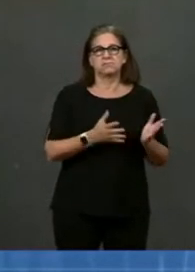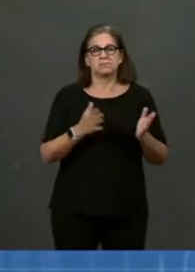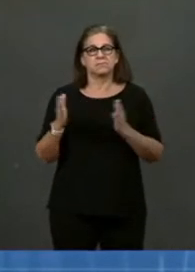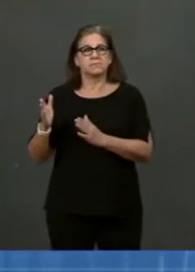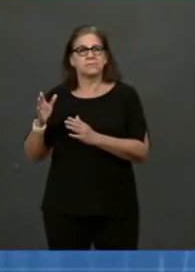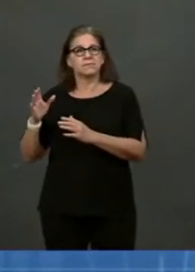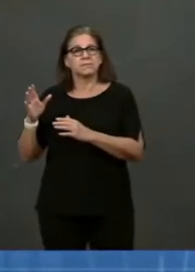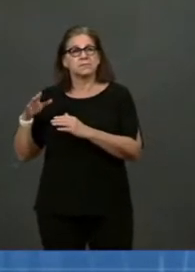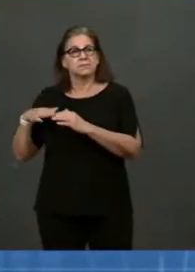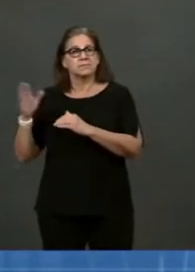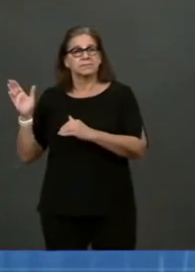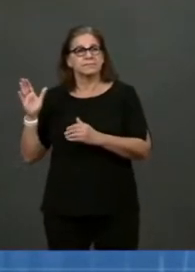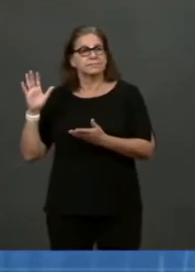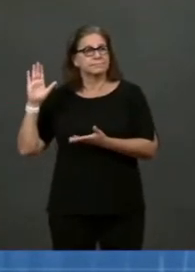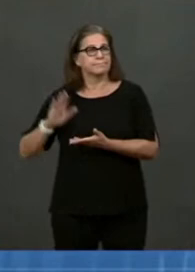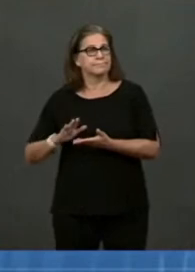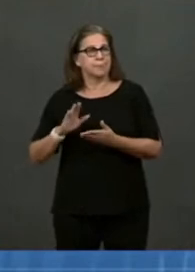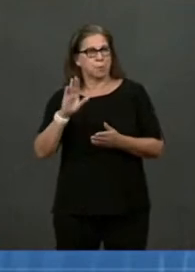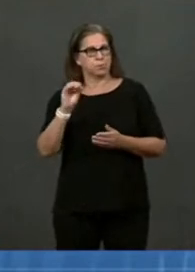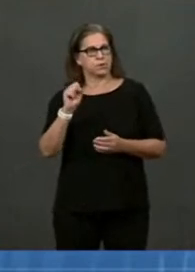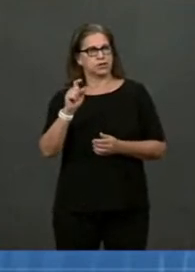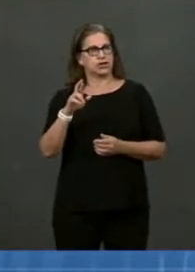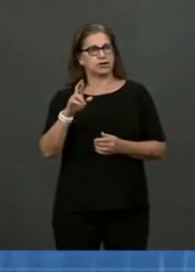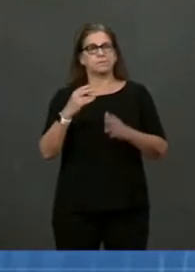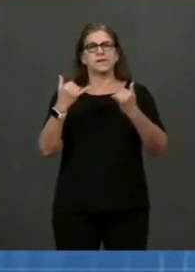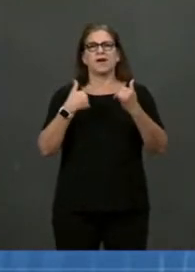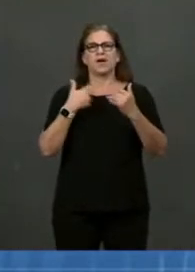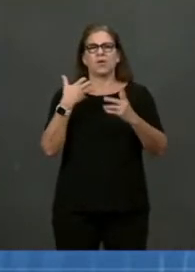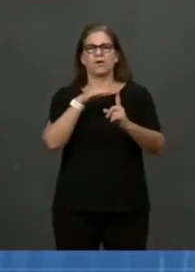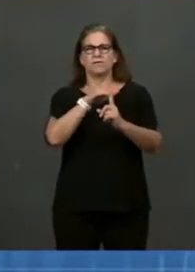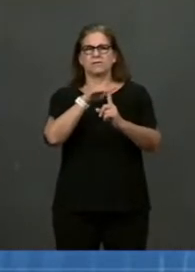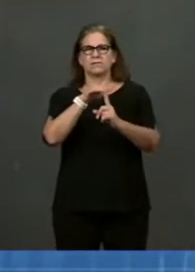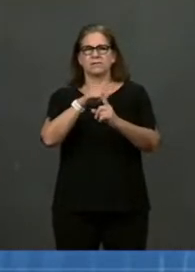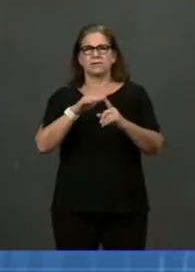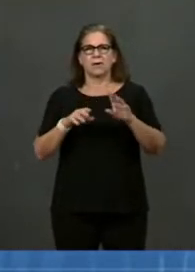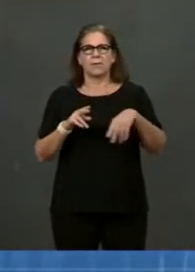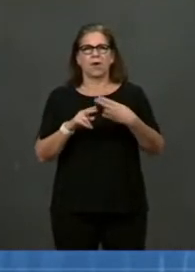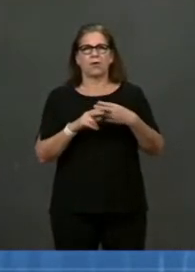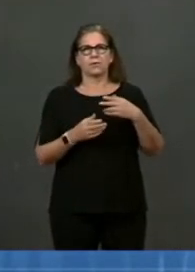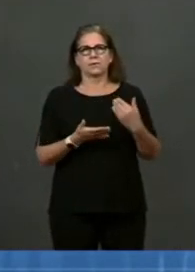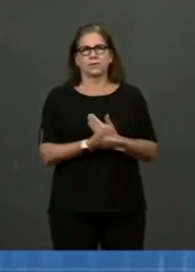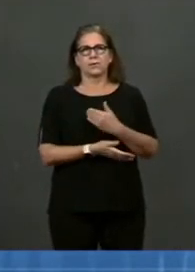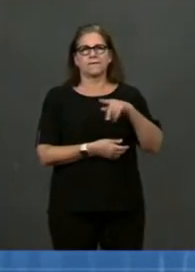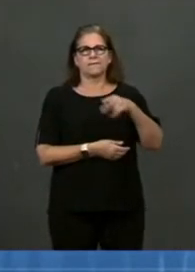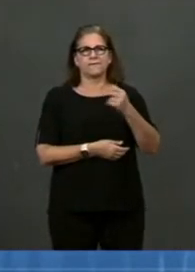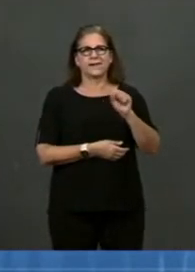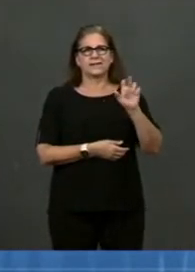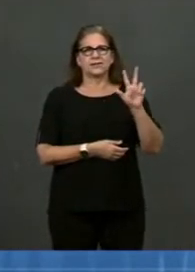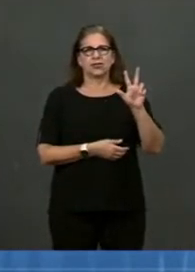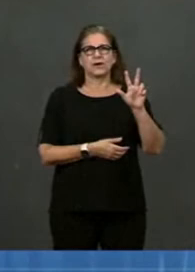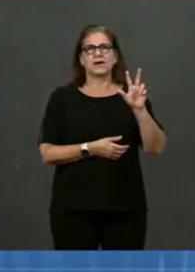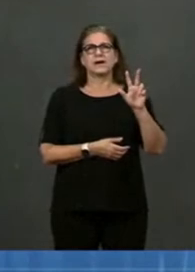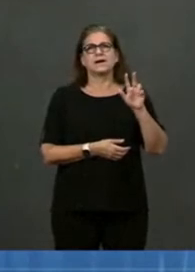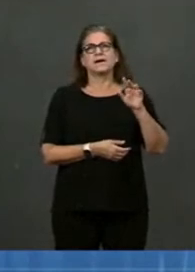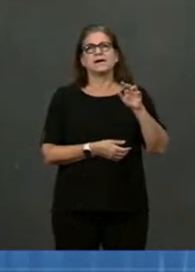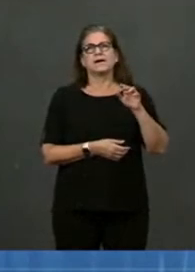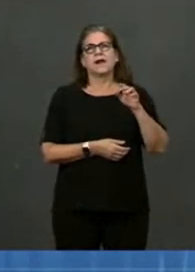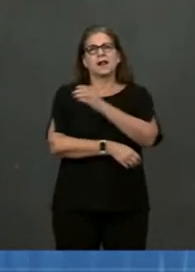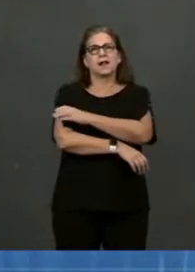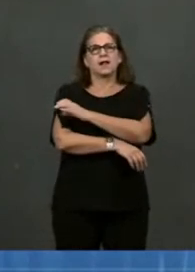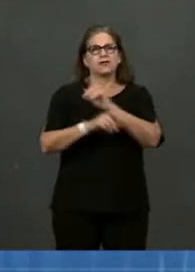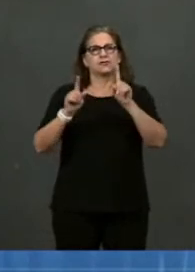your attention the announcement that was made yesterday from Pfizer BioNTech about their randomized